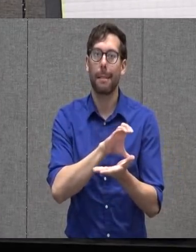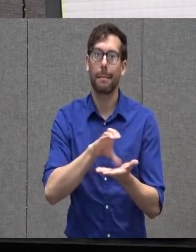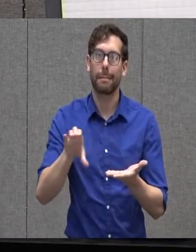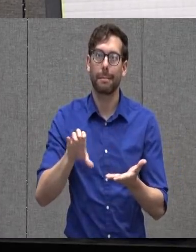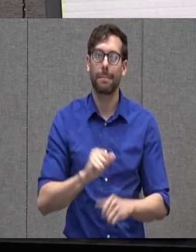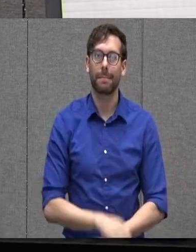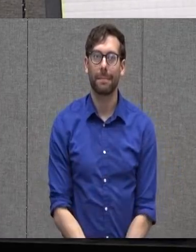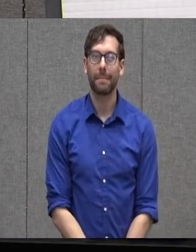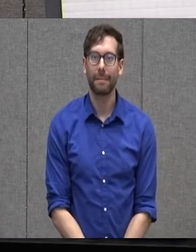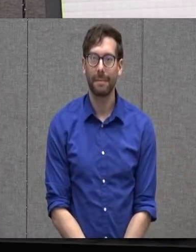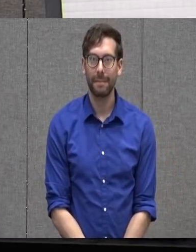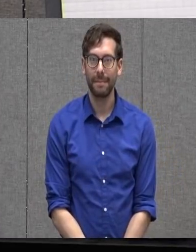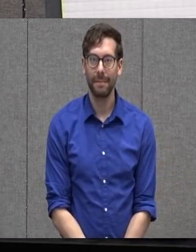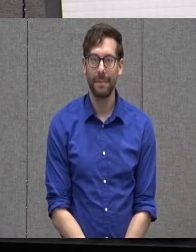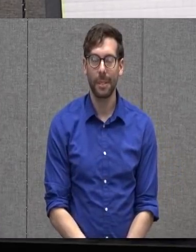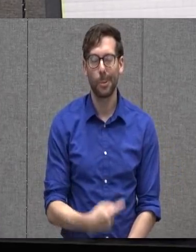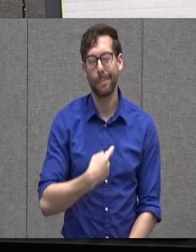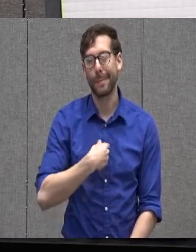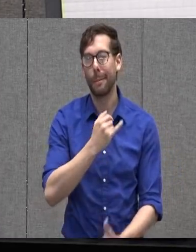I'm going to draw